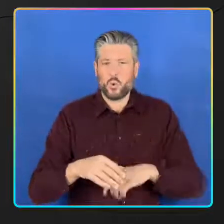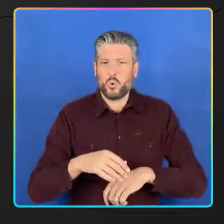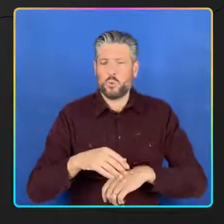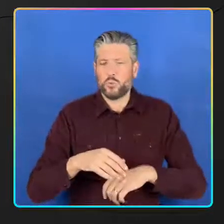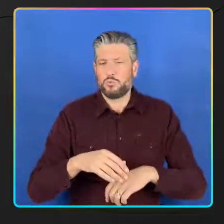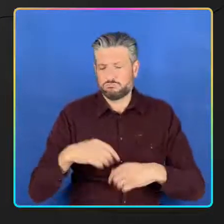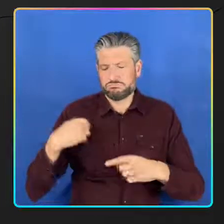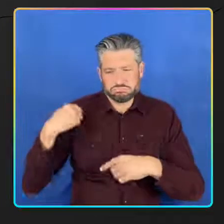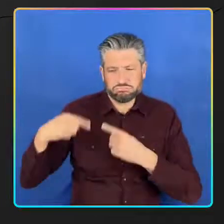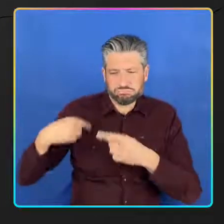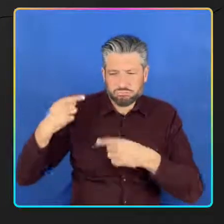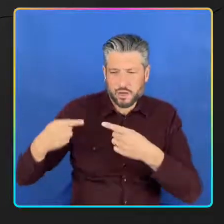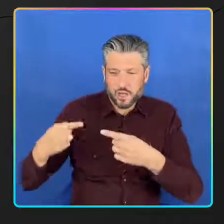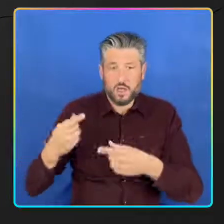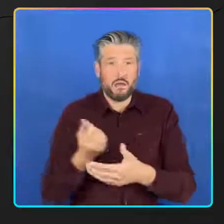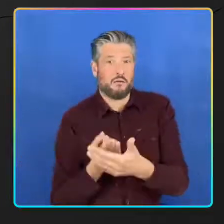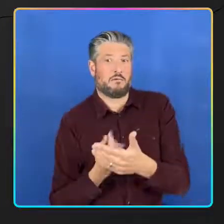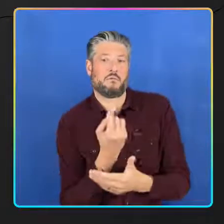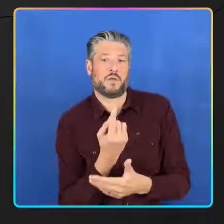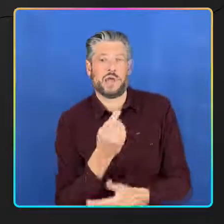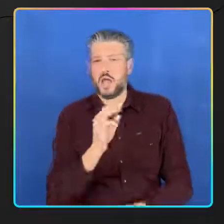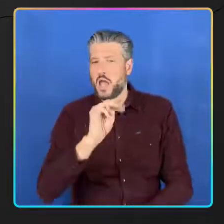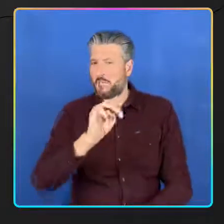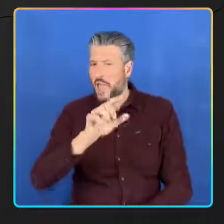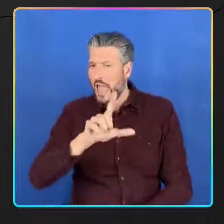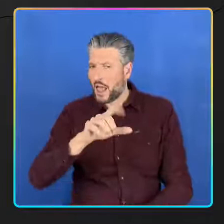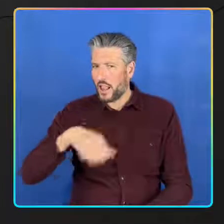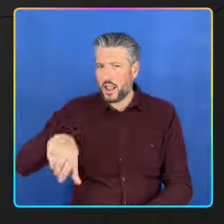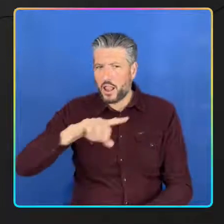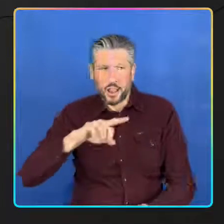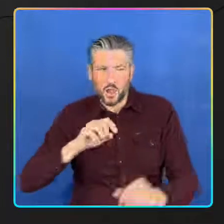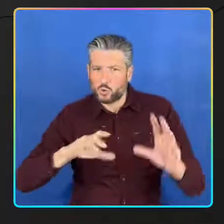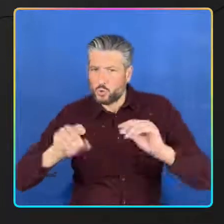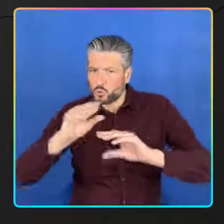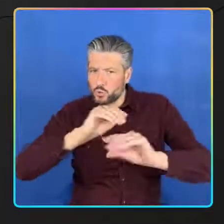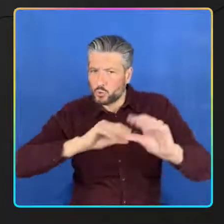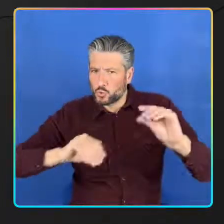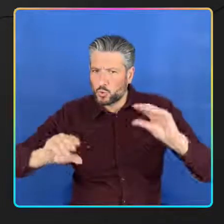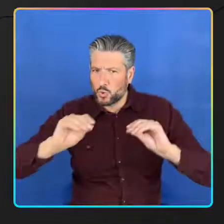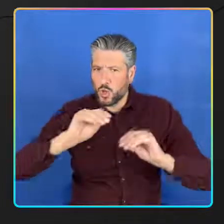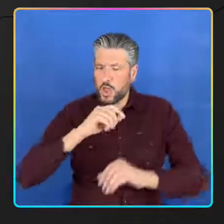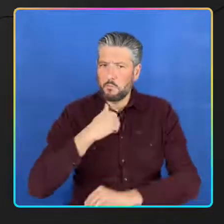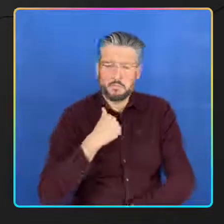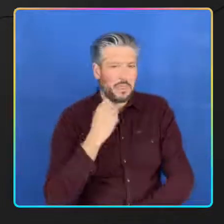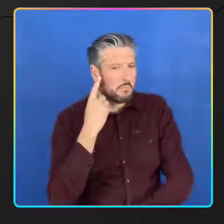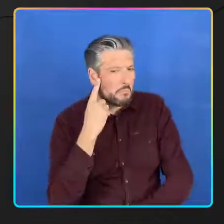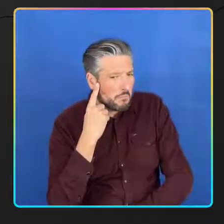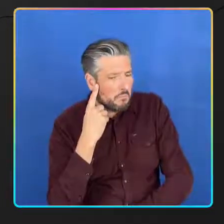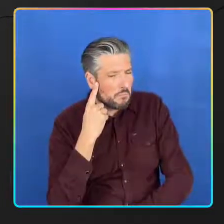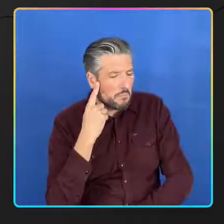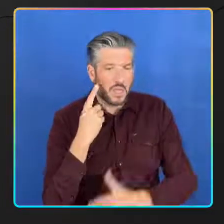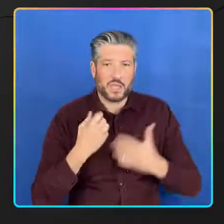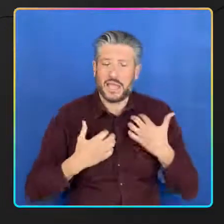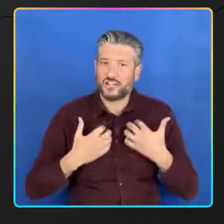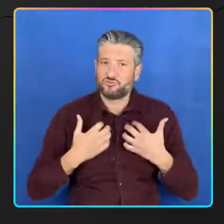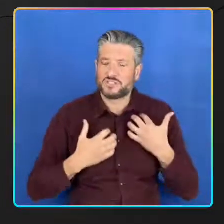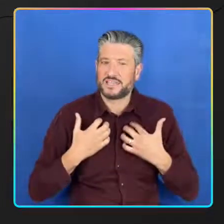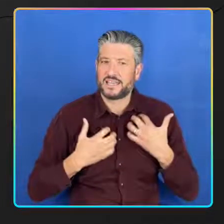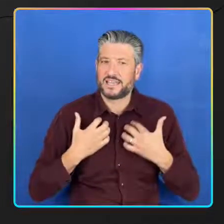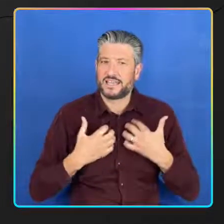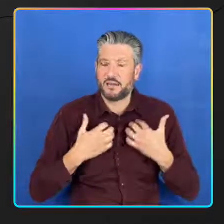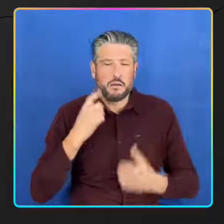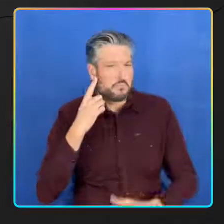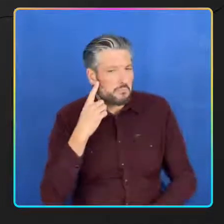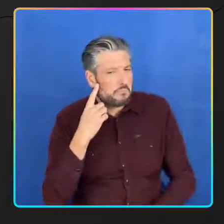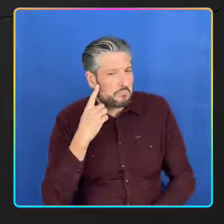machine learning started, like people started talking about it, and I was paying attention. I just thought it was really interesting, and then there was one particular moment